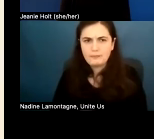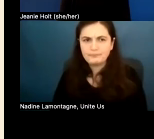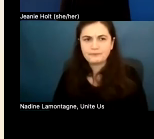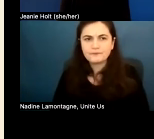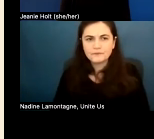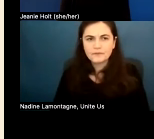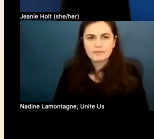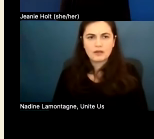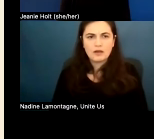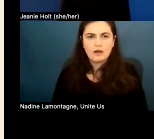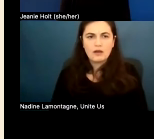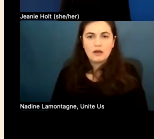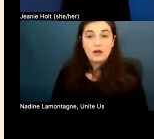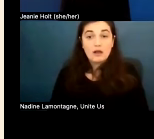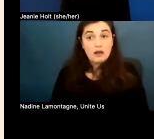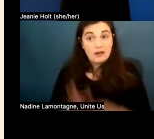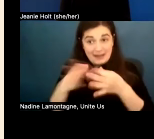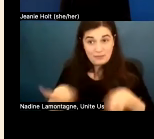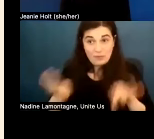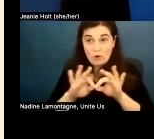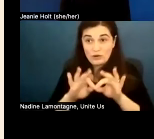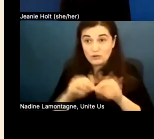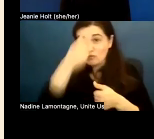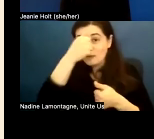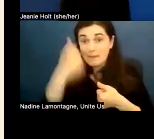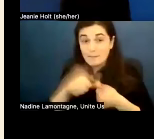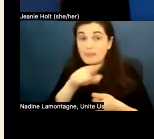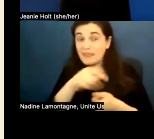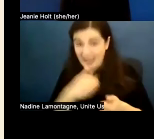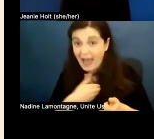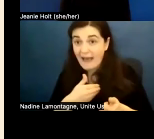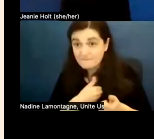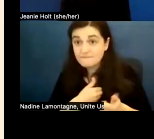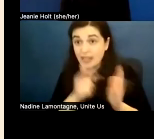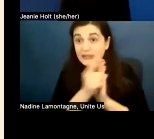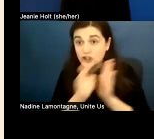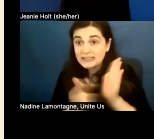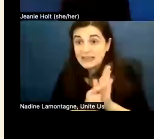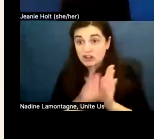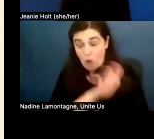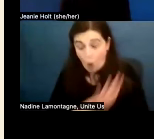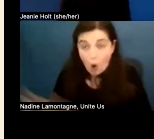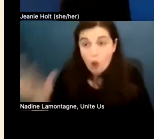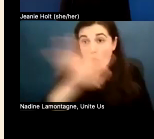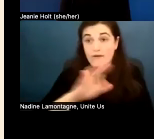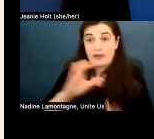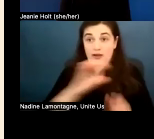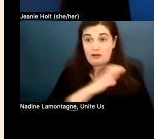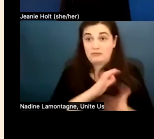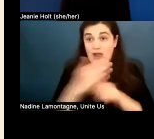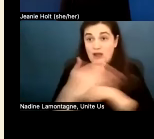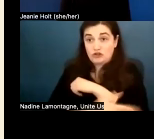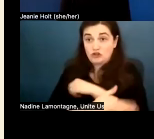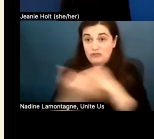key takeaway from this is that they're running legislation in state houses across the country. And in the past year,